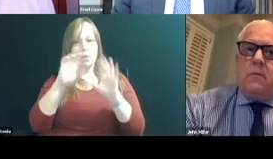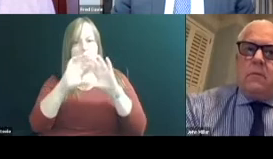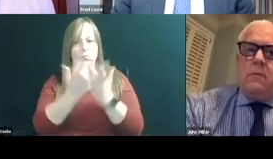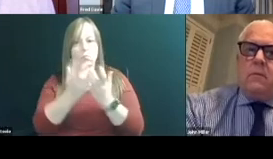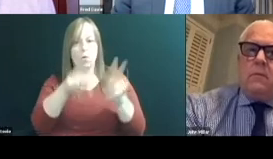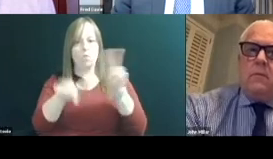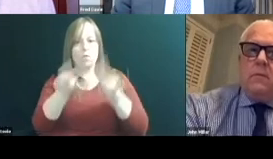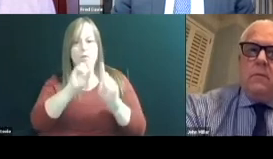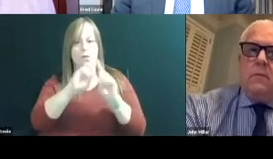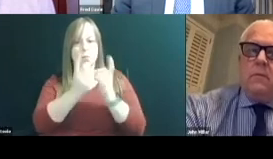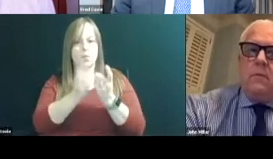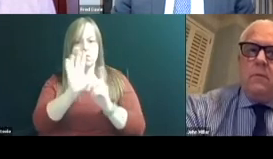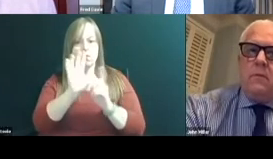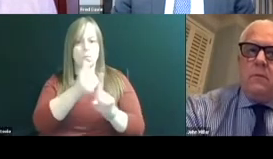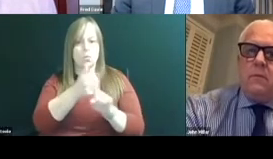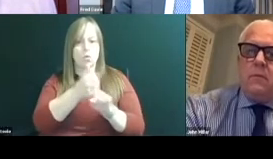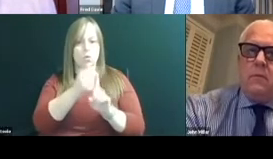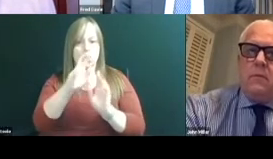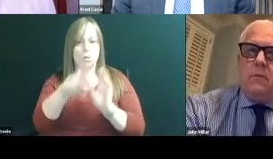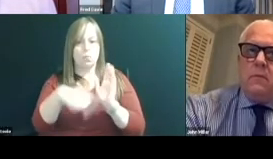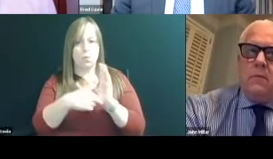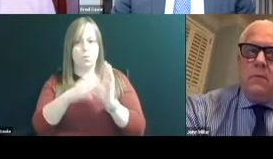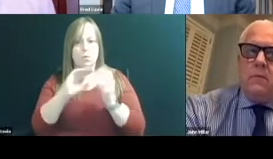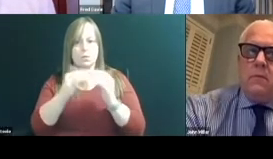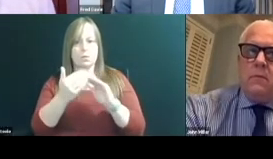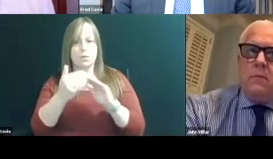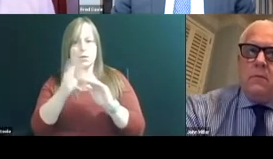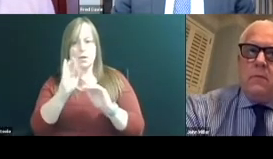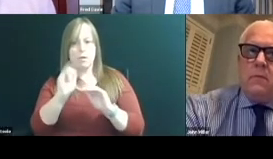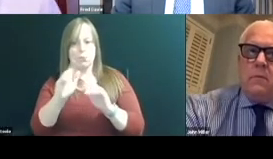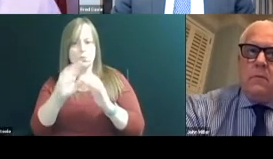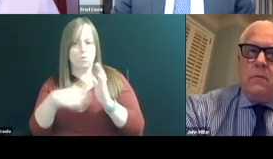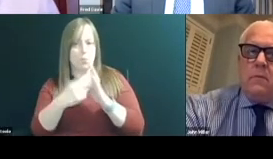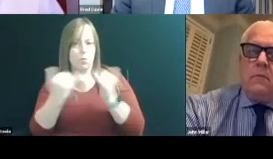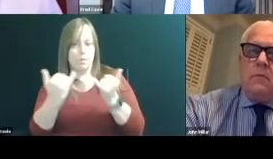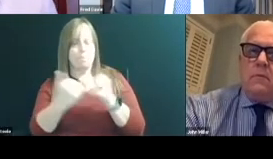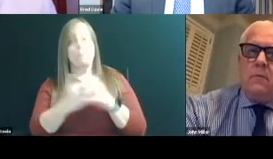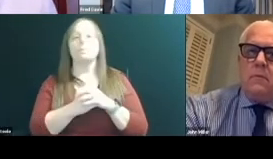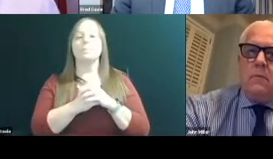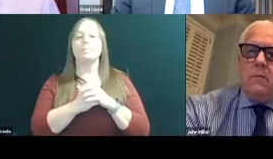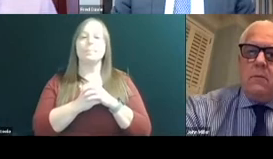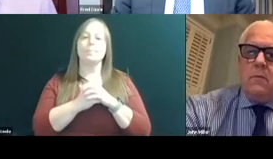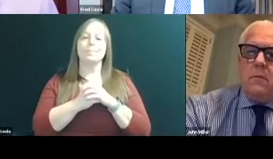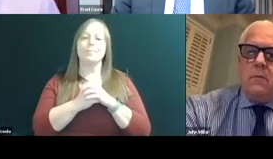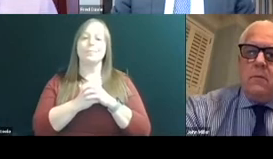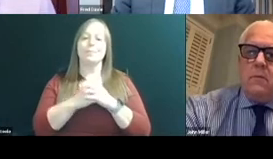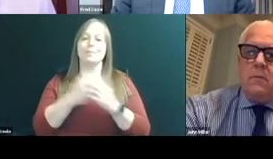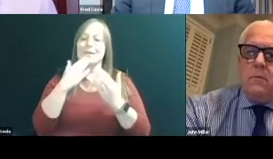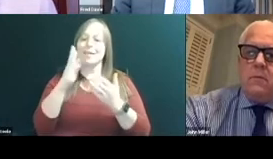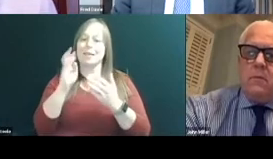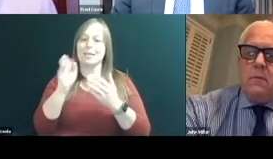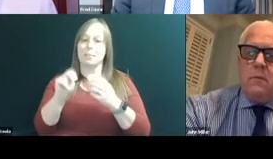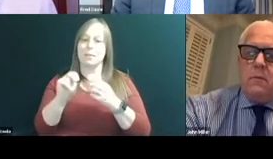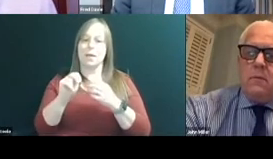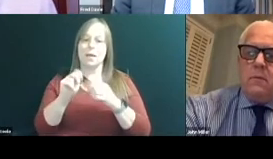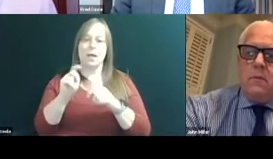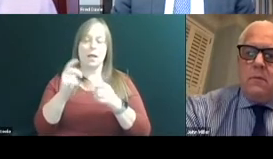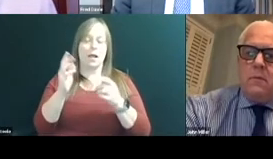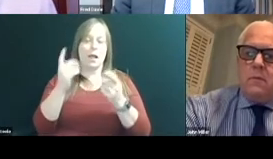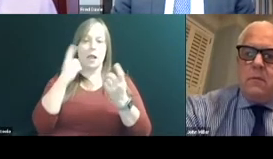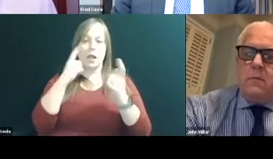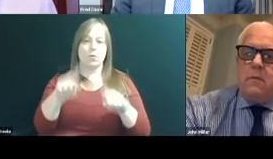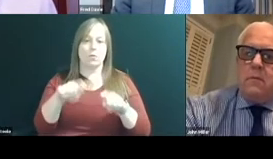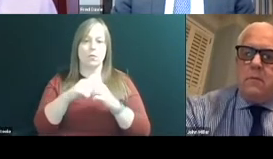of the department from your role and the city council's role at this point. Yeah, thanks, Ben. You know, I couldn't agree